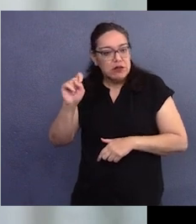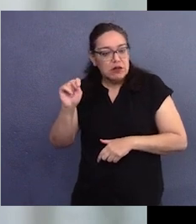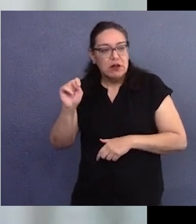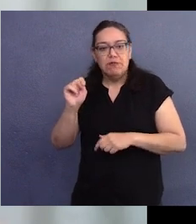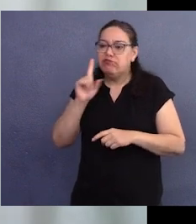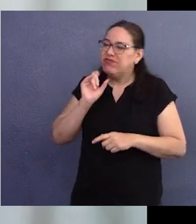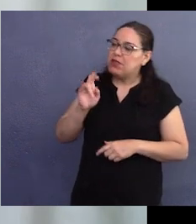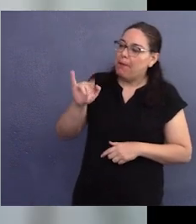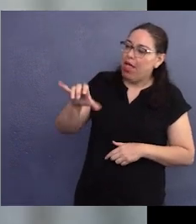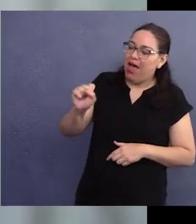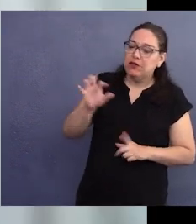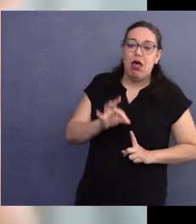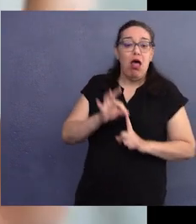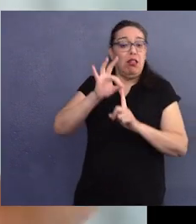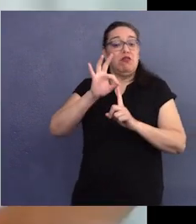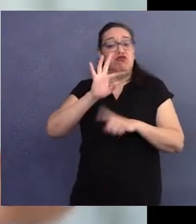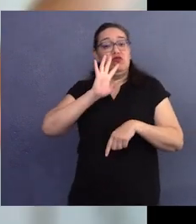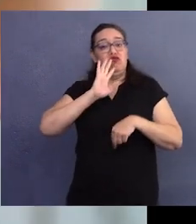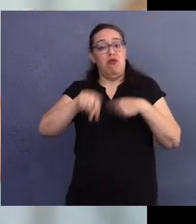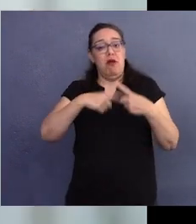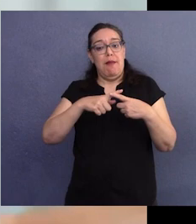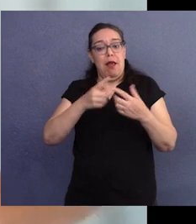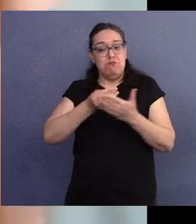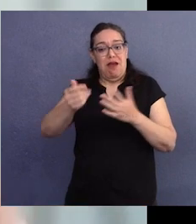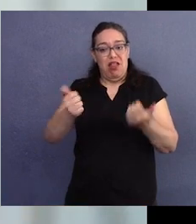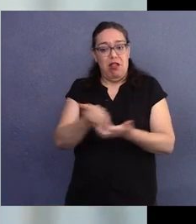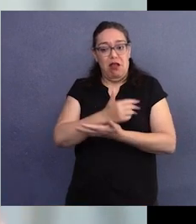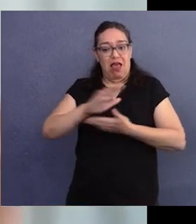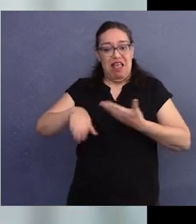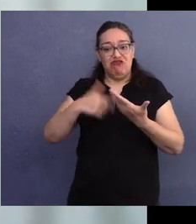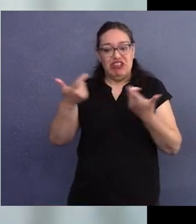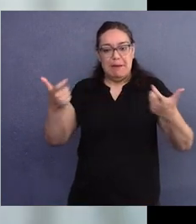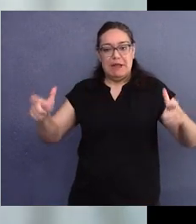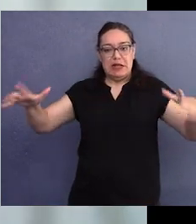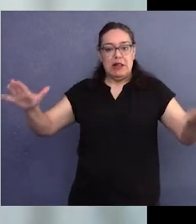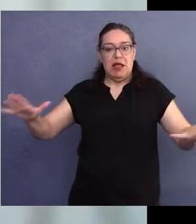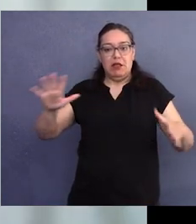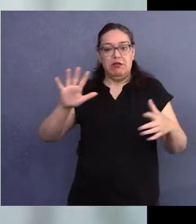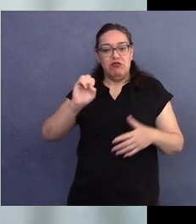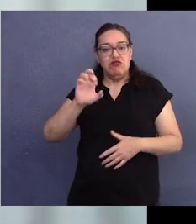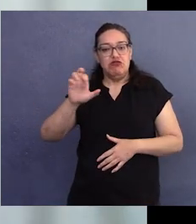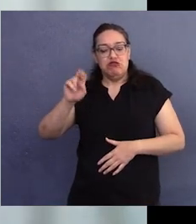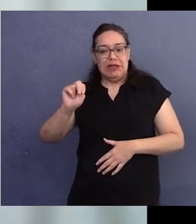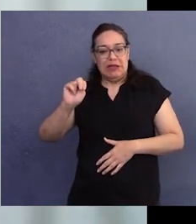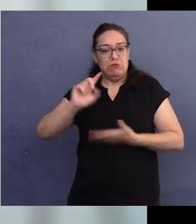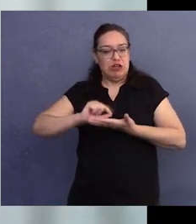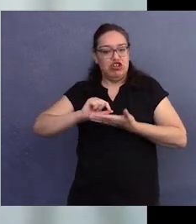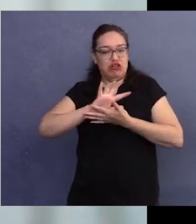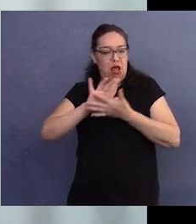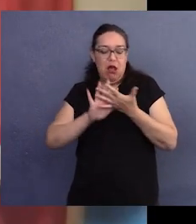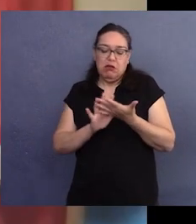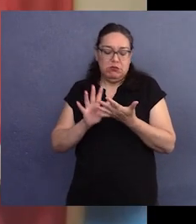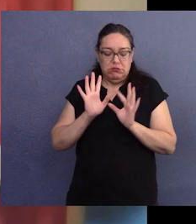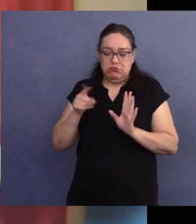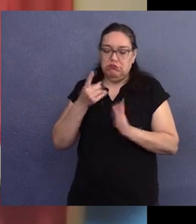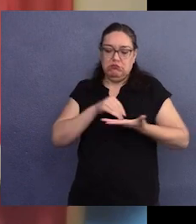like purchasing the entire, like, the things that put down the screen printers and just listed as a supply. How about